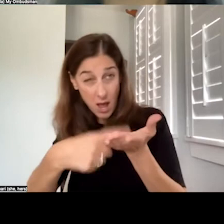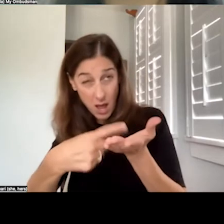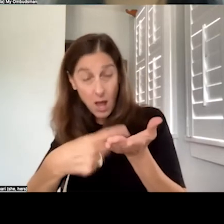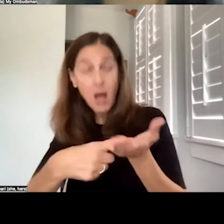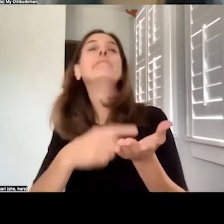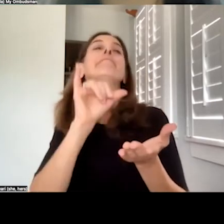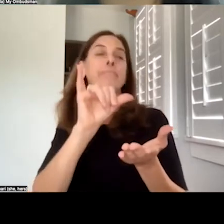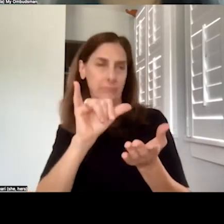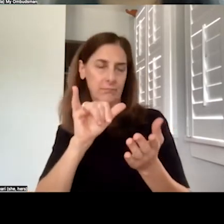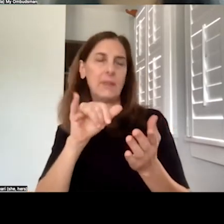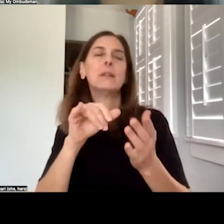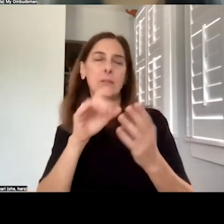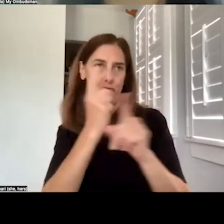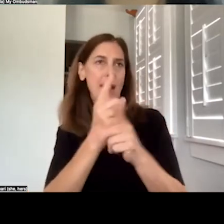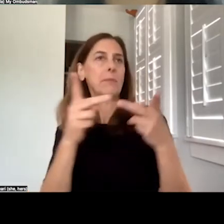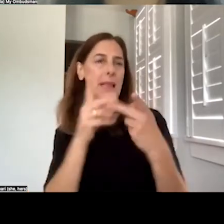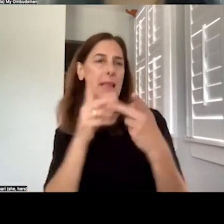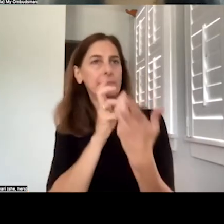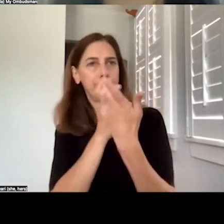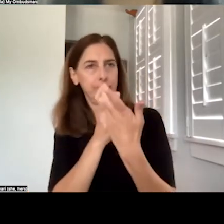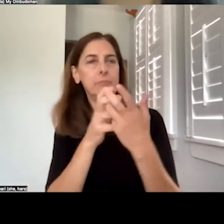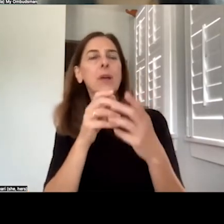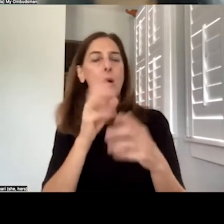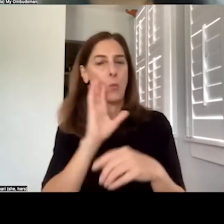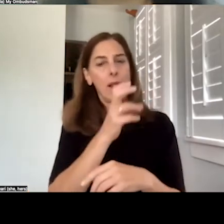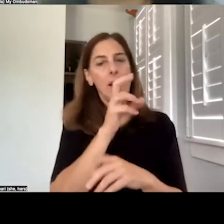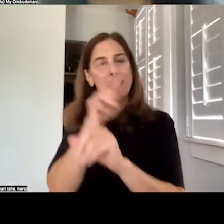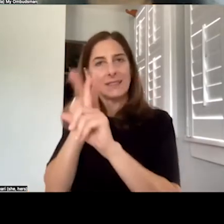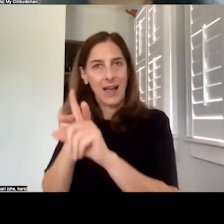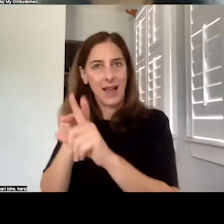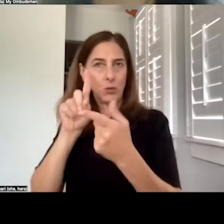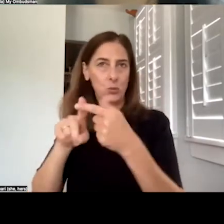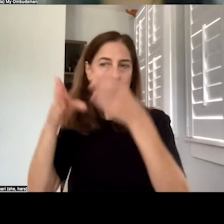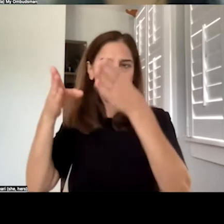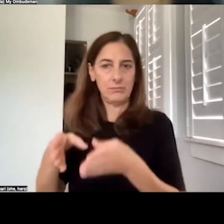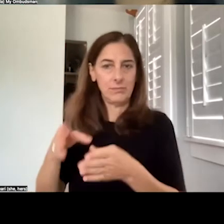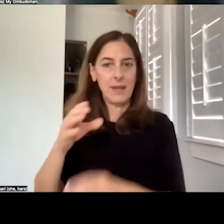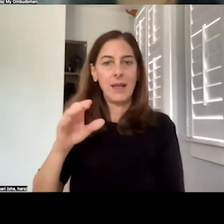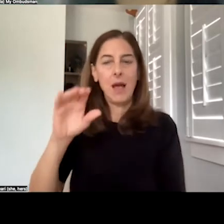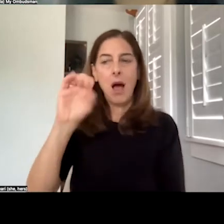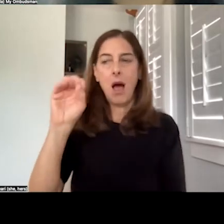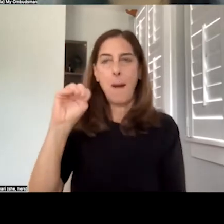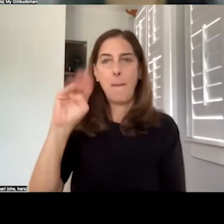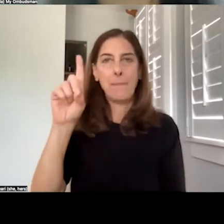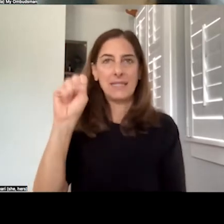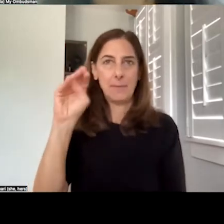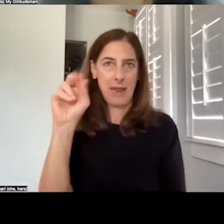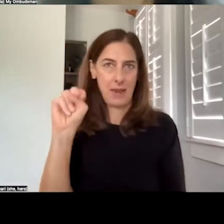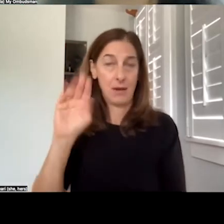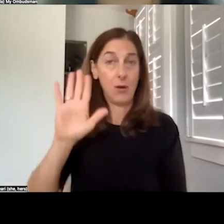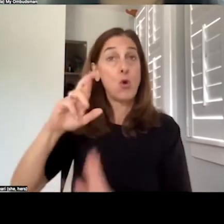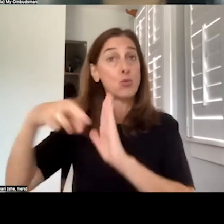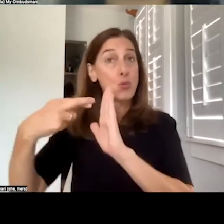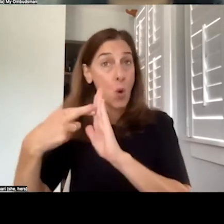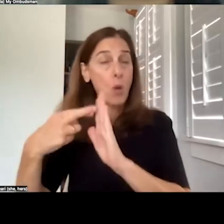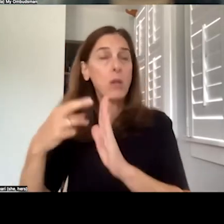in contact with most of the time to be able to communicate with your health plan, with Mass Health, and any other